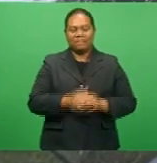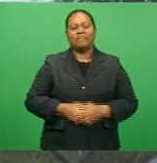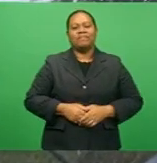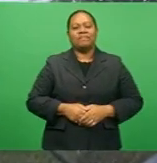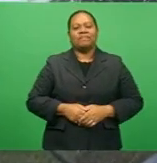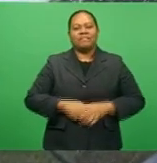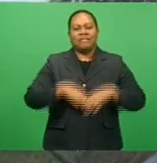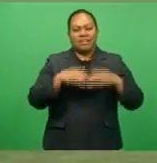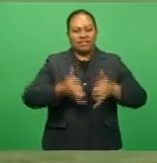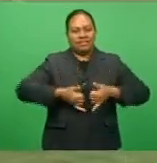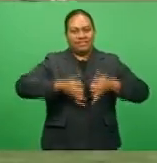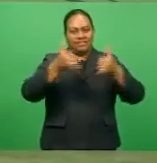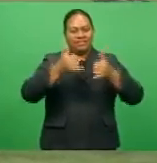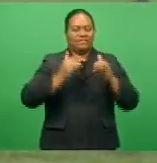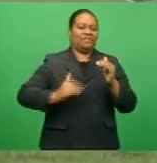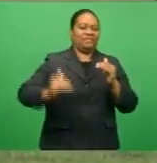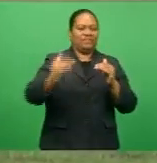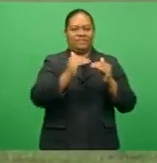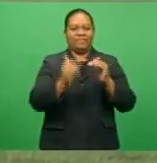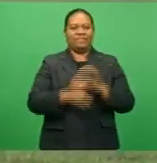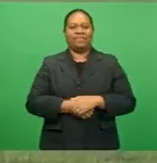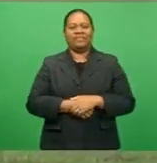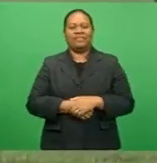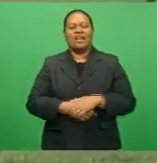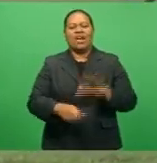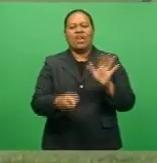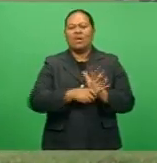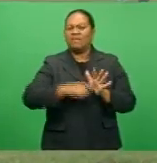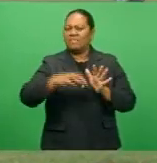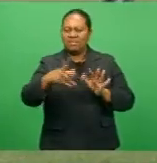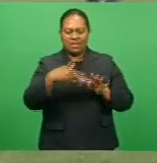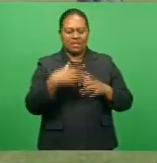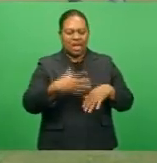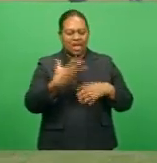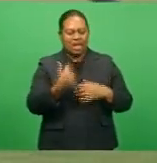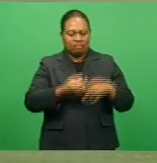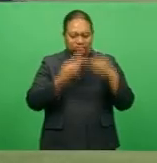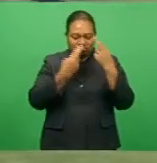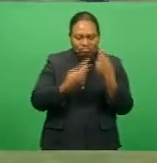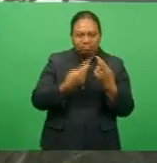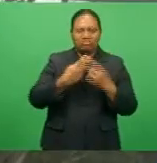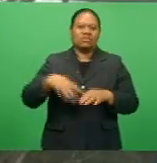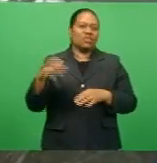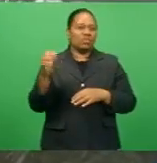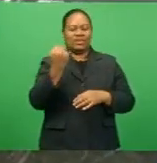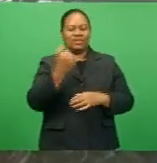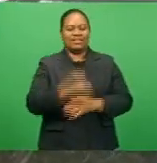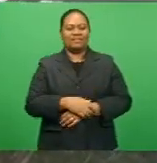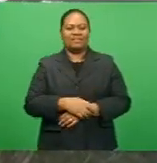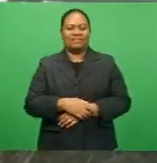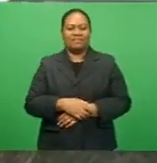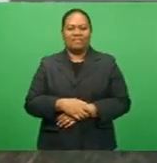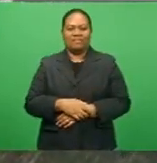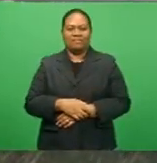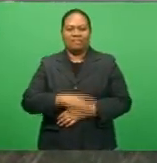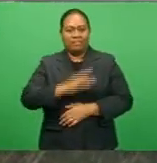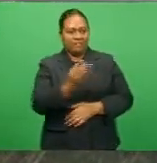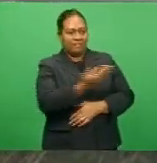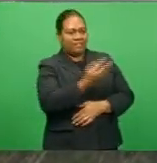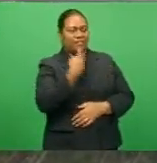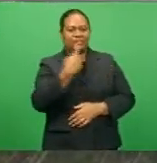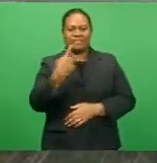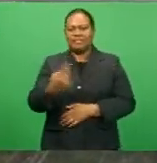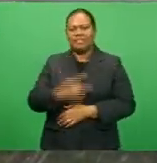premier stats. Striker Robert Rambidi says they owe their loyal fans a win. That it's dying